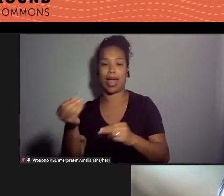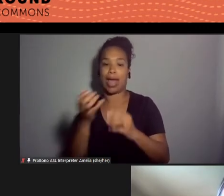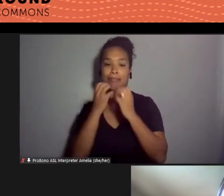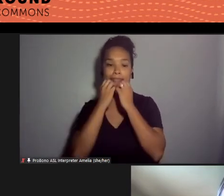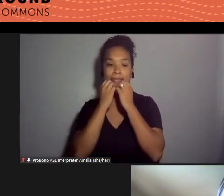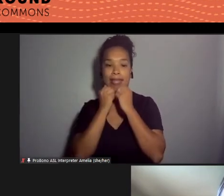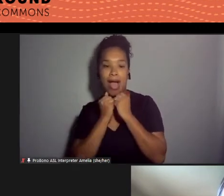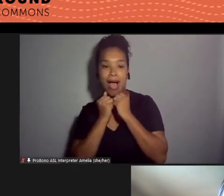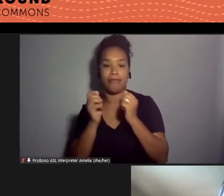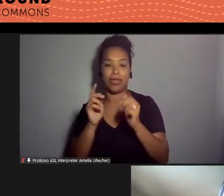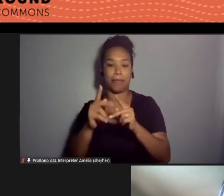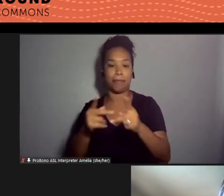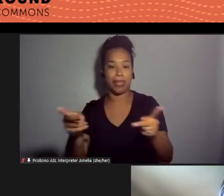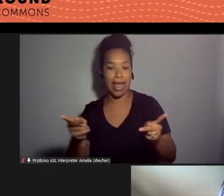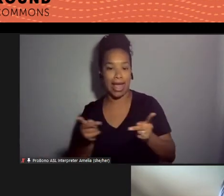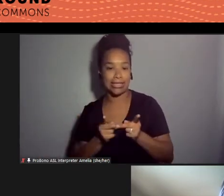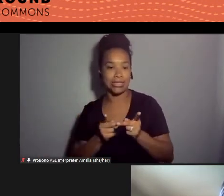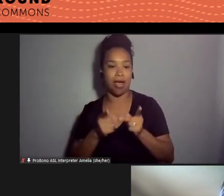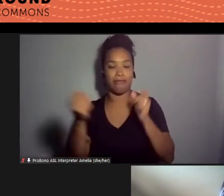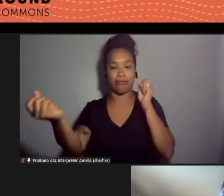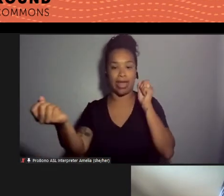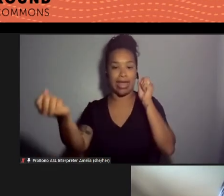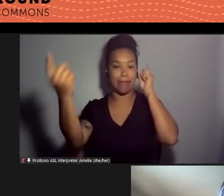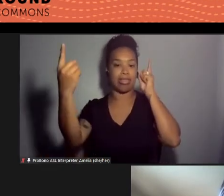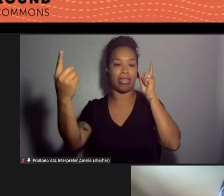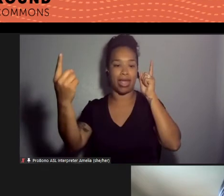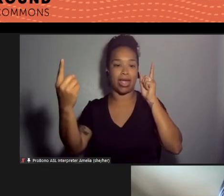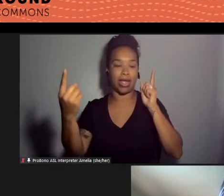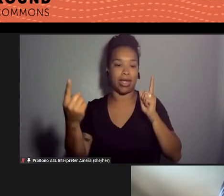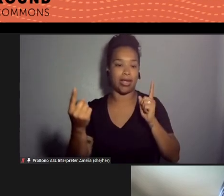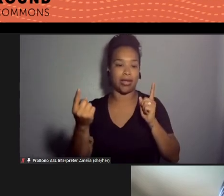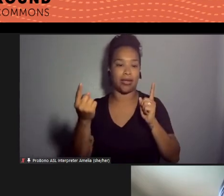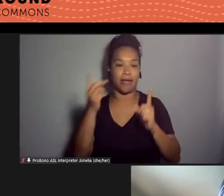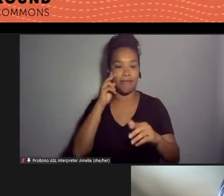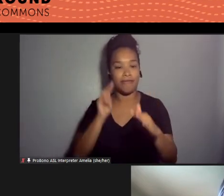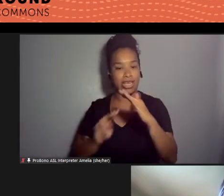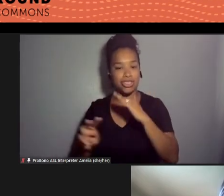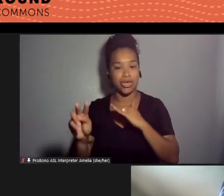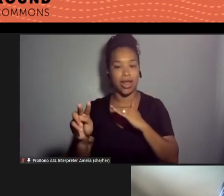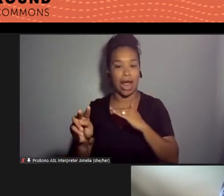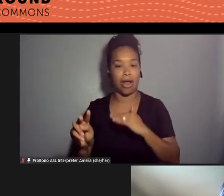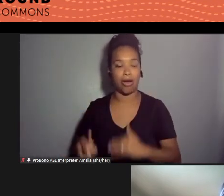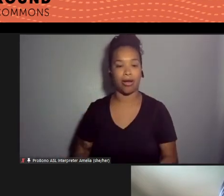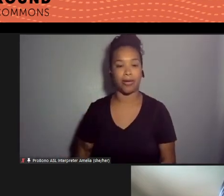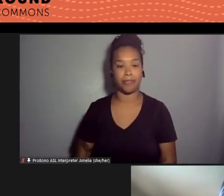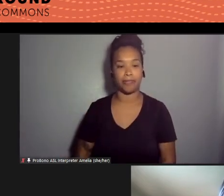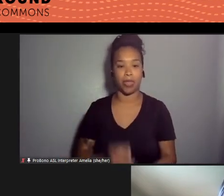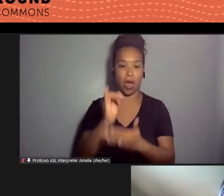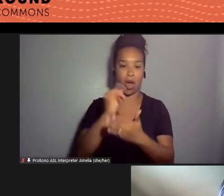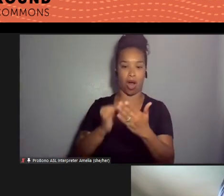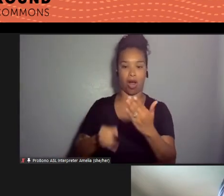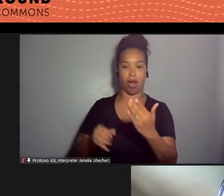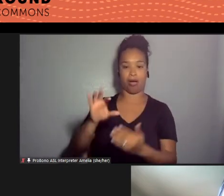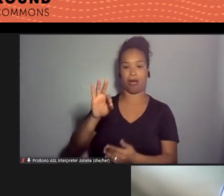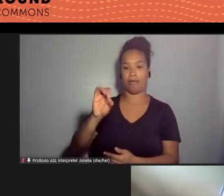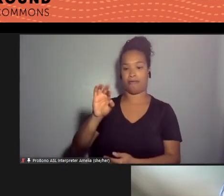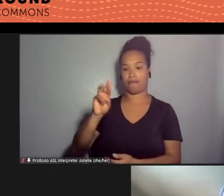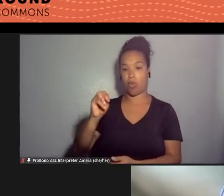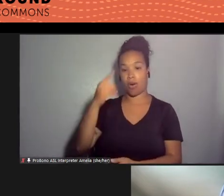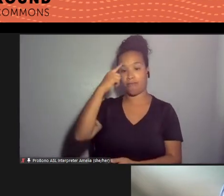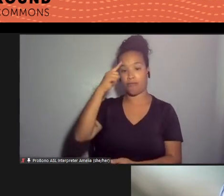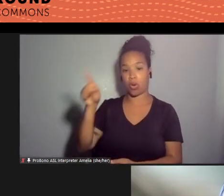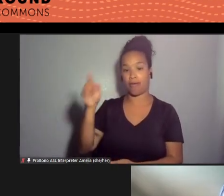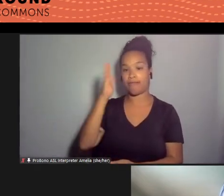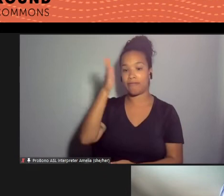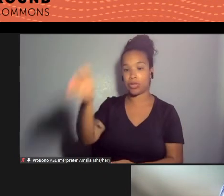of empathy and of visionary art form for the future and the best of us, our